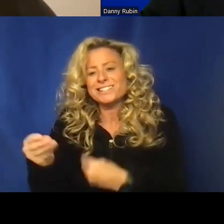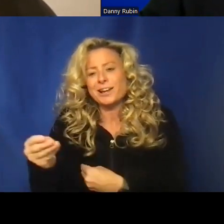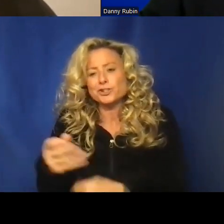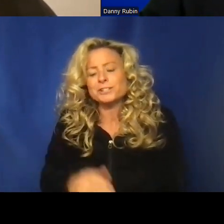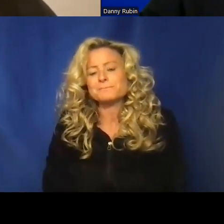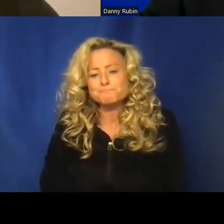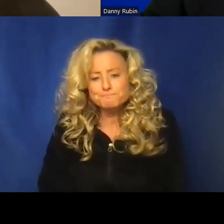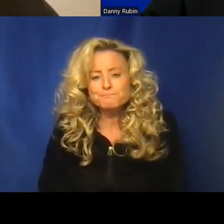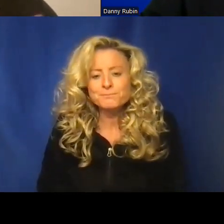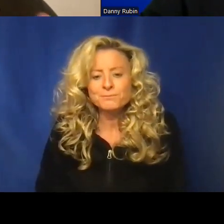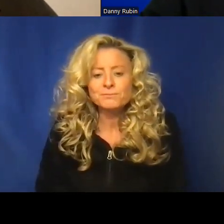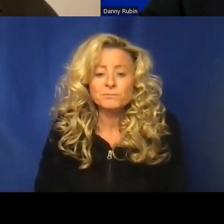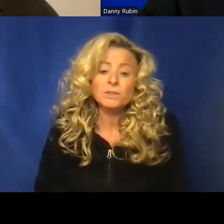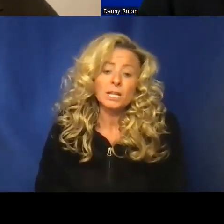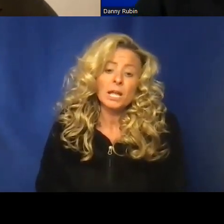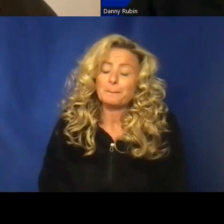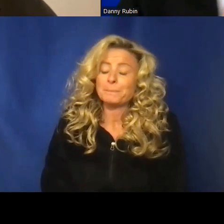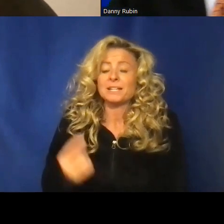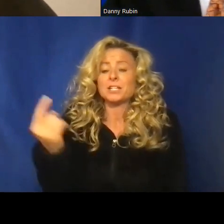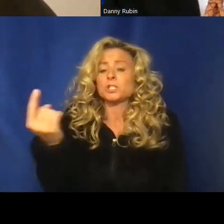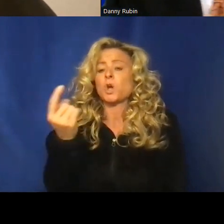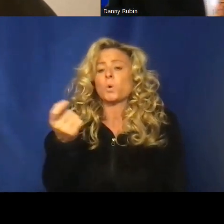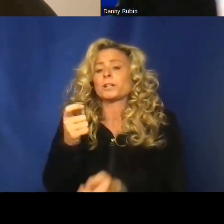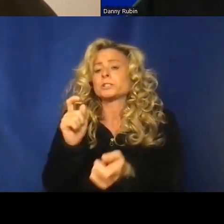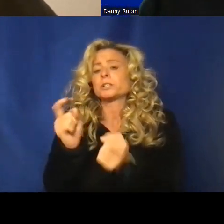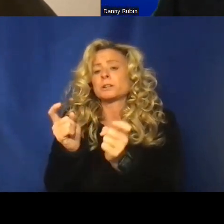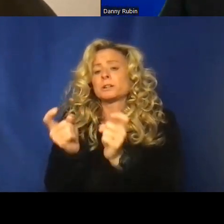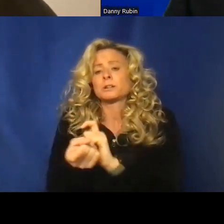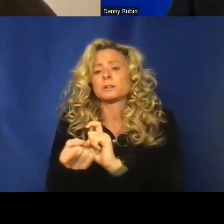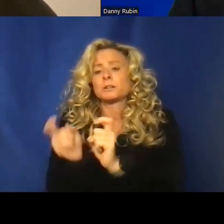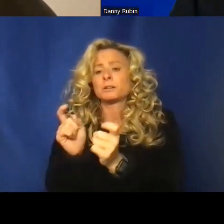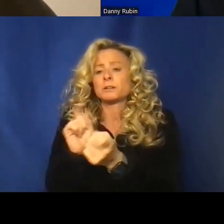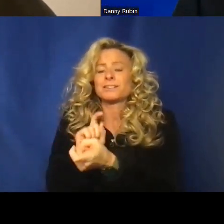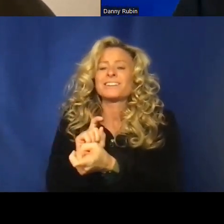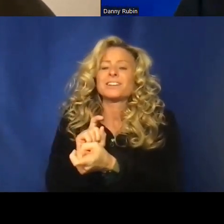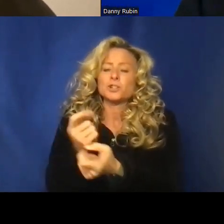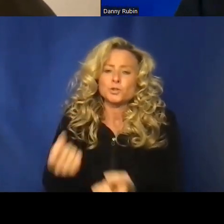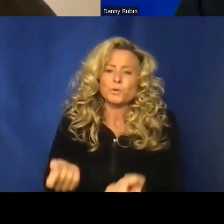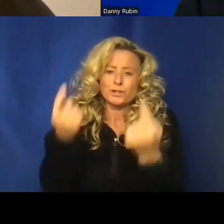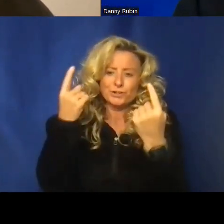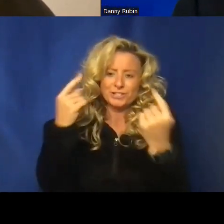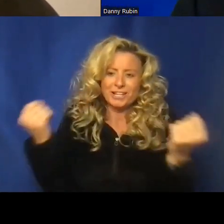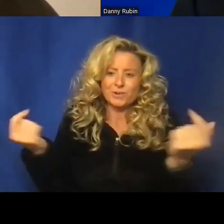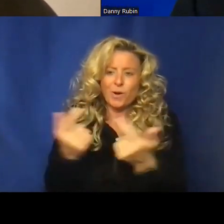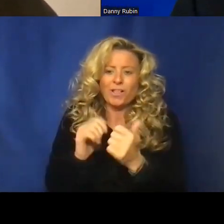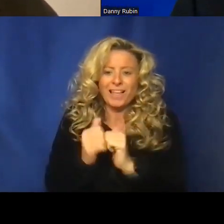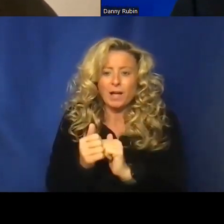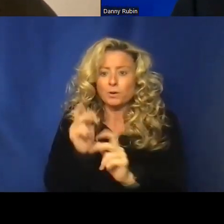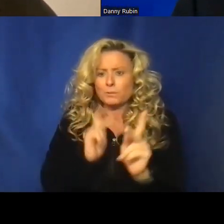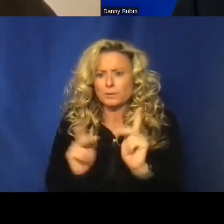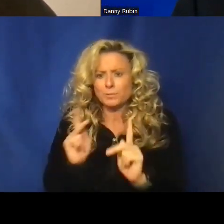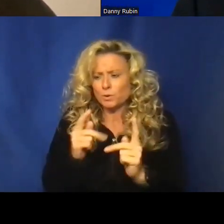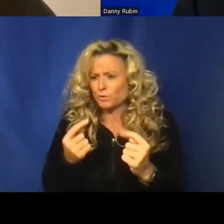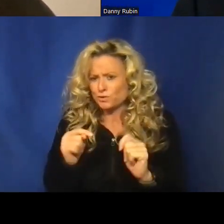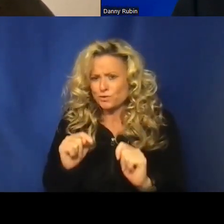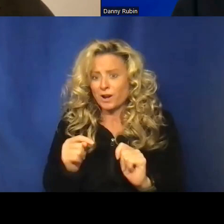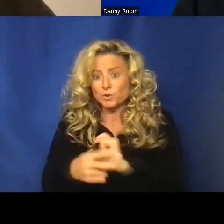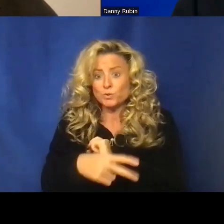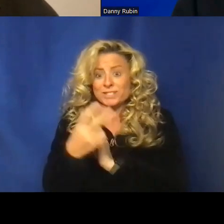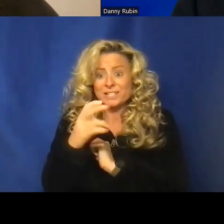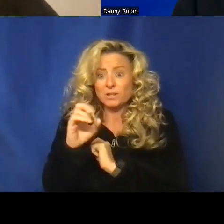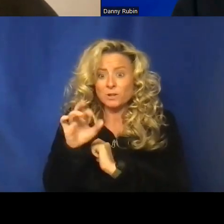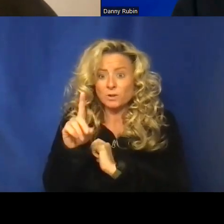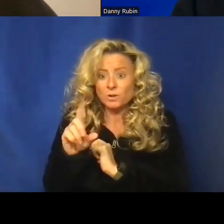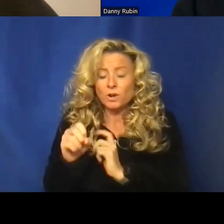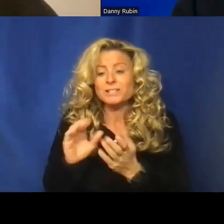case, and it's a continuously evolving effort that we have to understand how, because people who are trying to steal cards